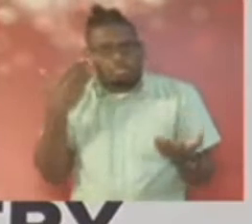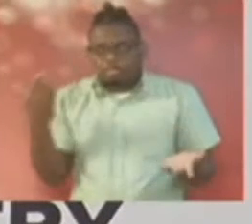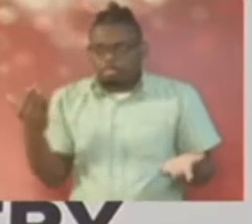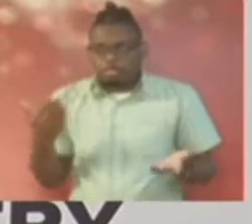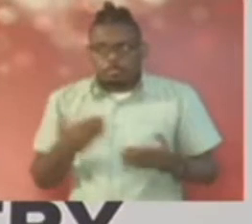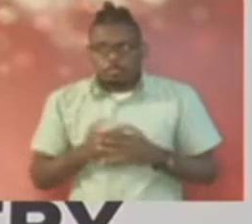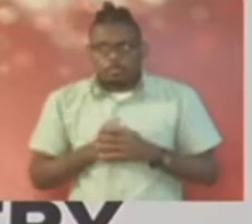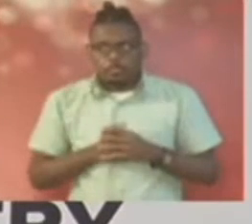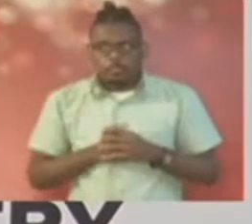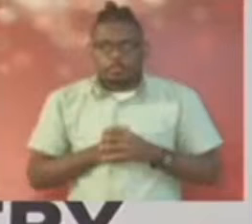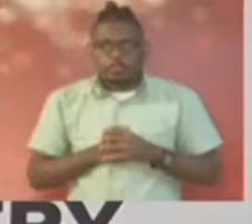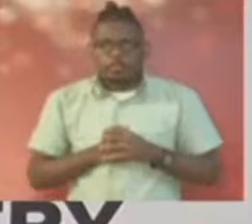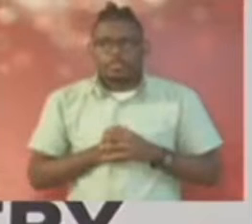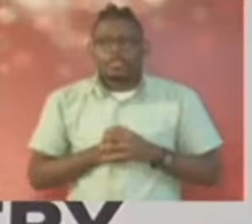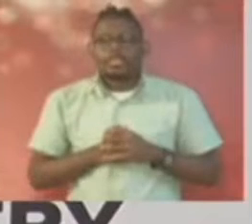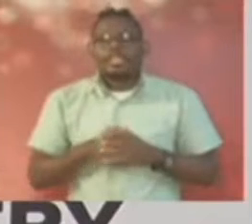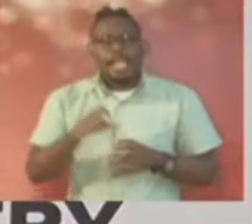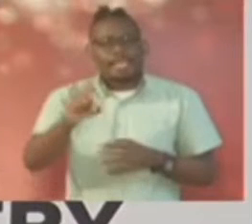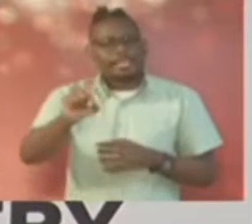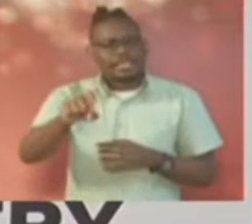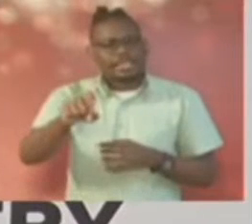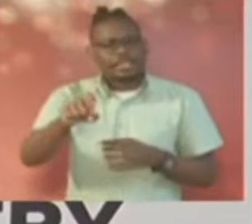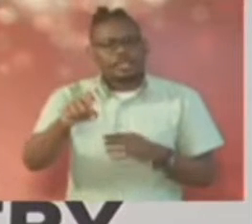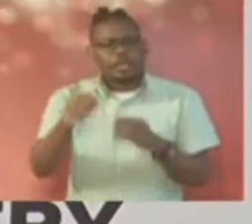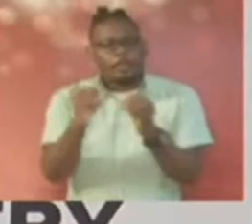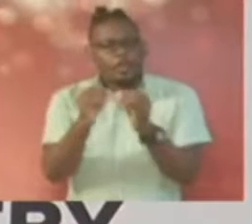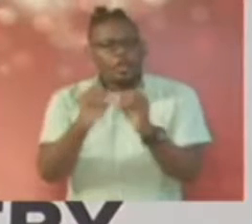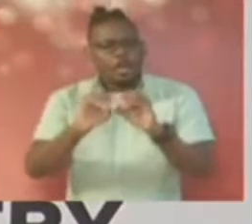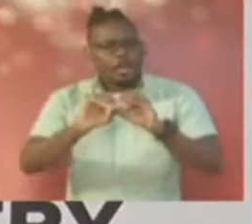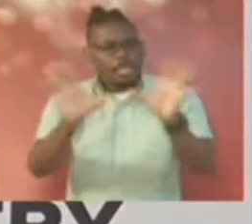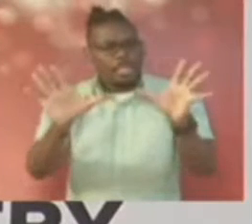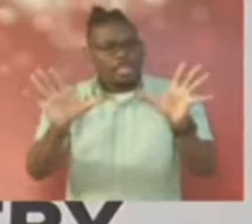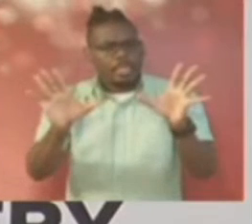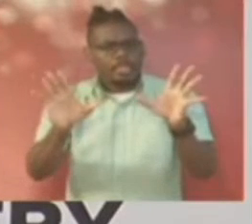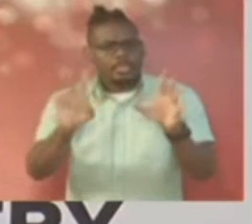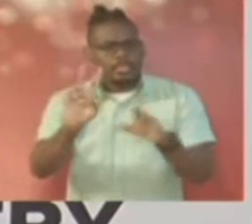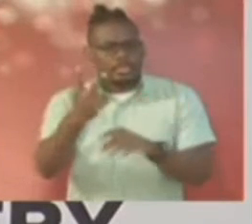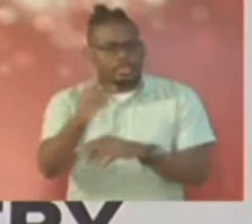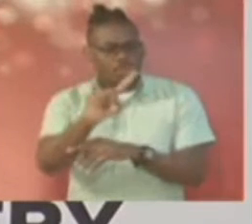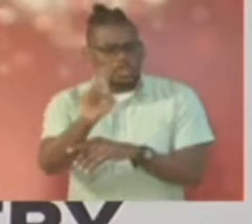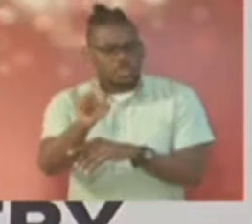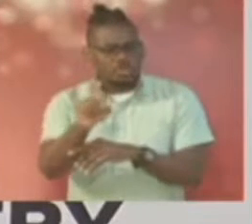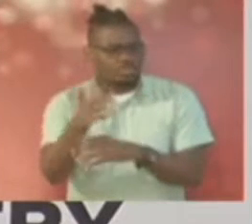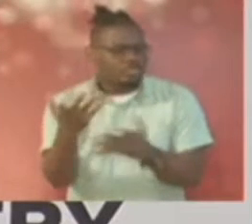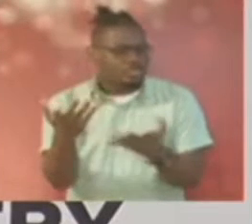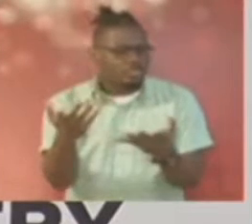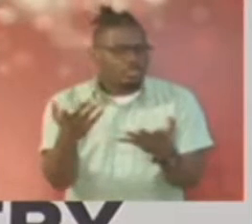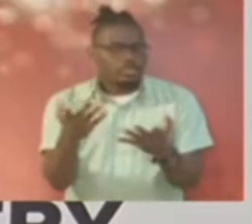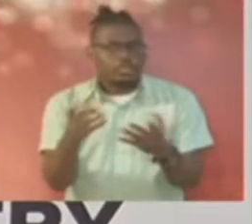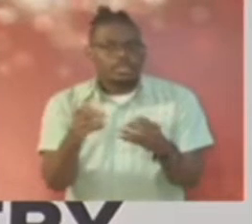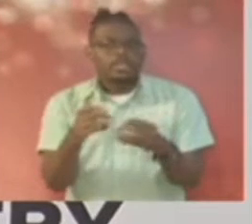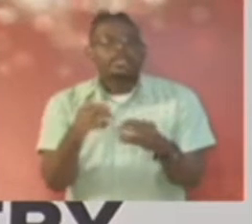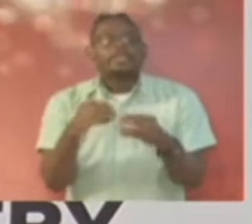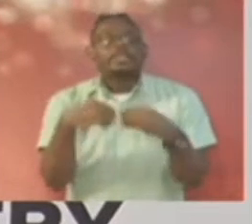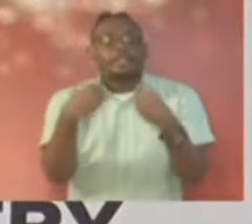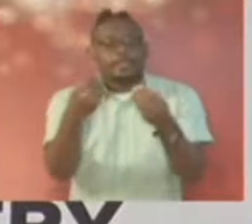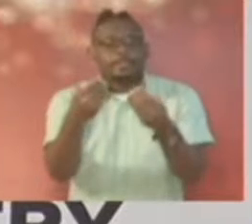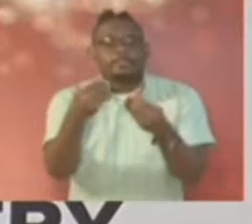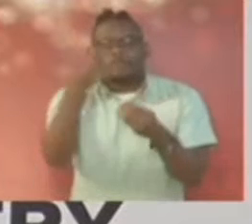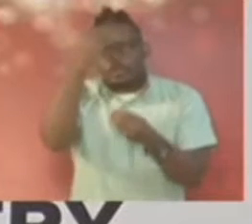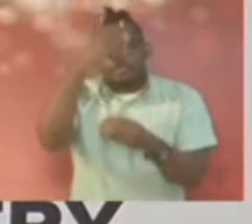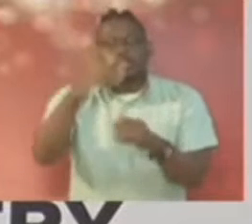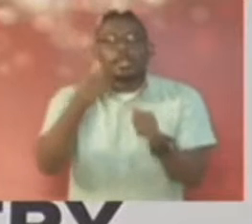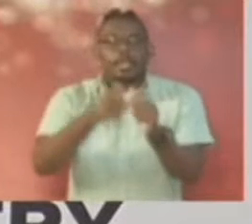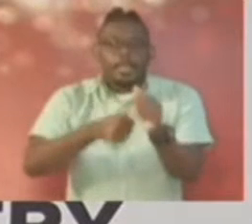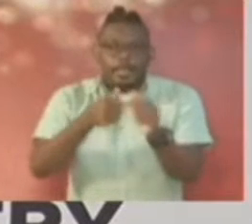I just need to get some clarity on your second part of the question. We provide press updates every day at 4 p.m. You know, in the past,